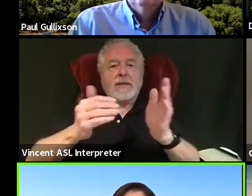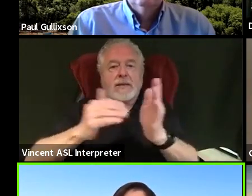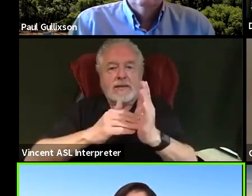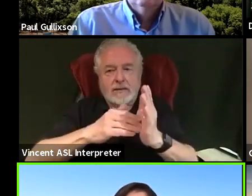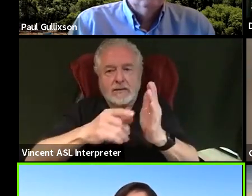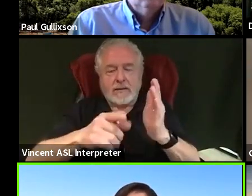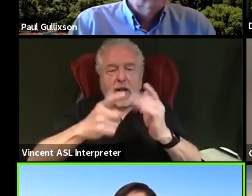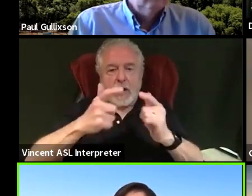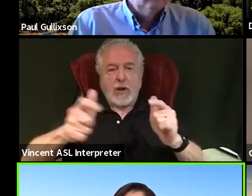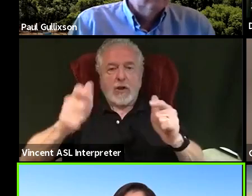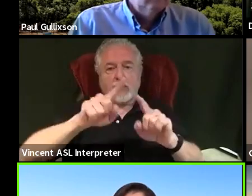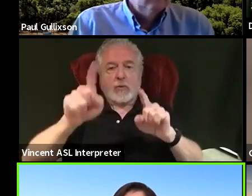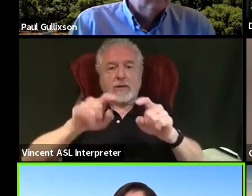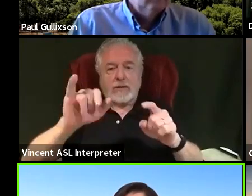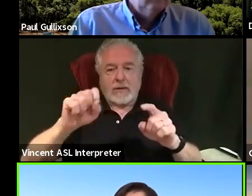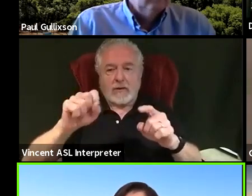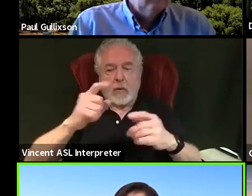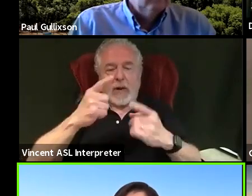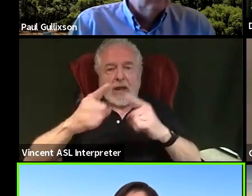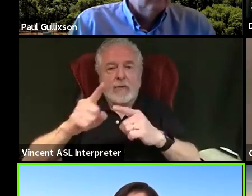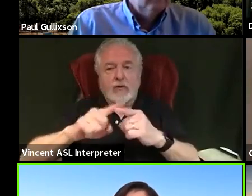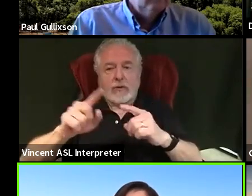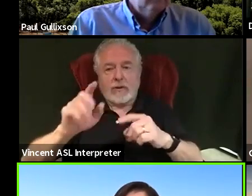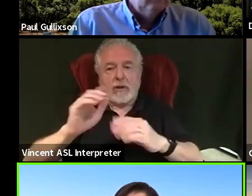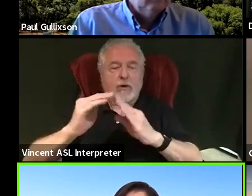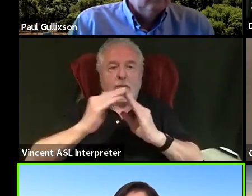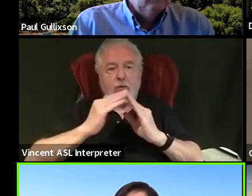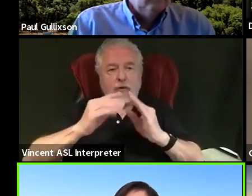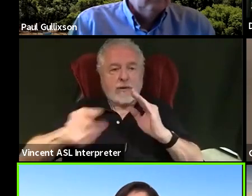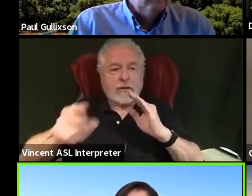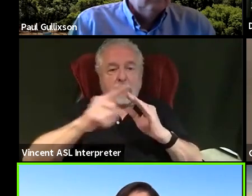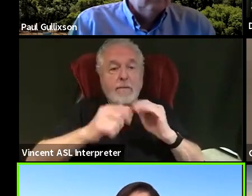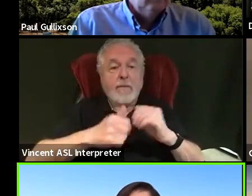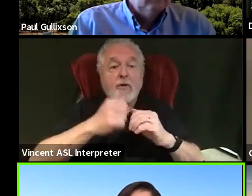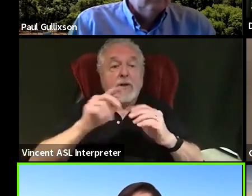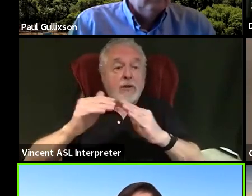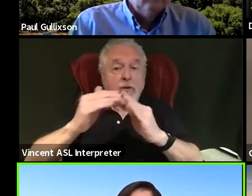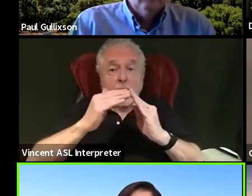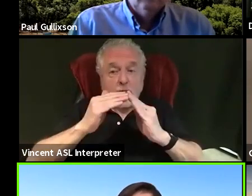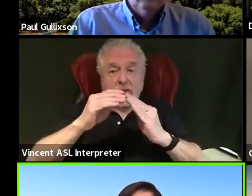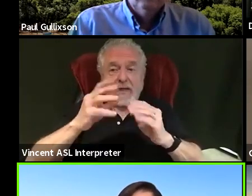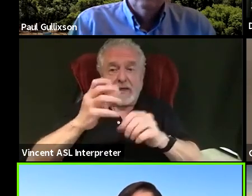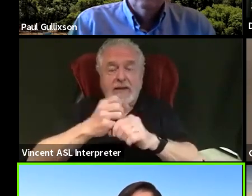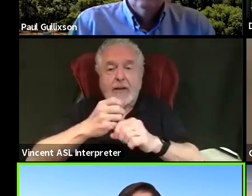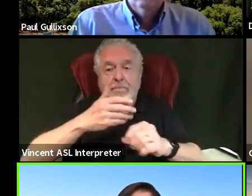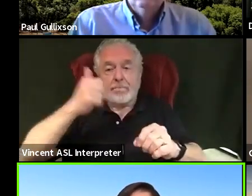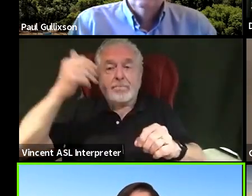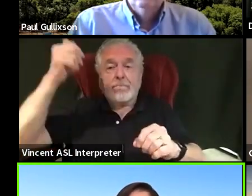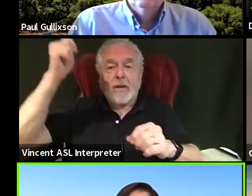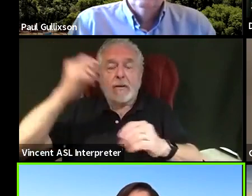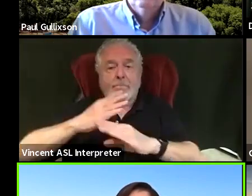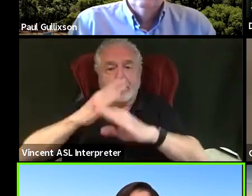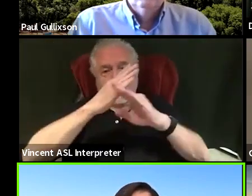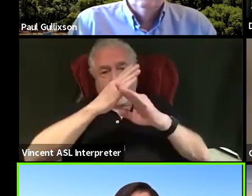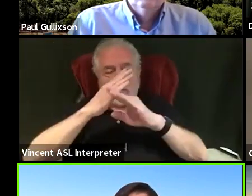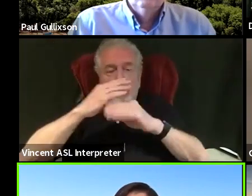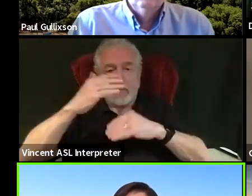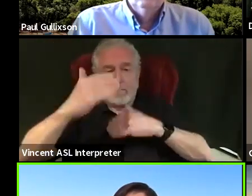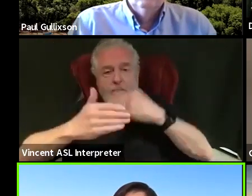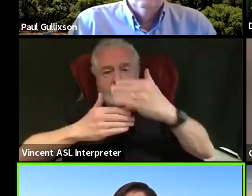again, the larger question is, what happens to the community? And for the most part, our community is getting better and better protected as we move